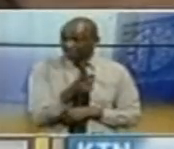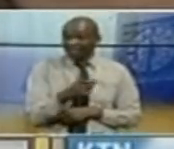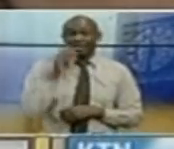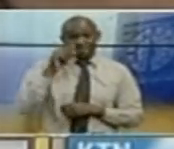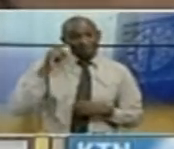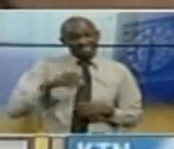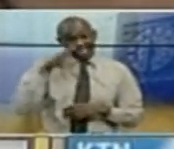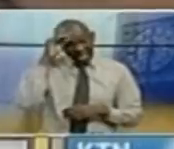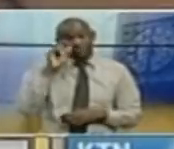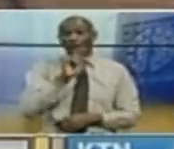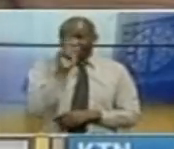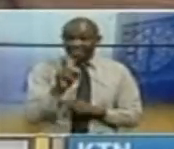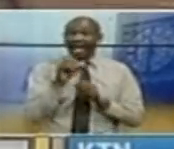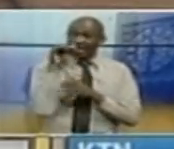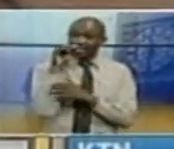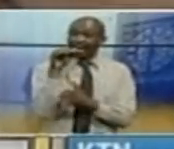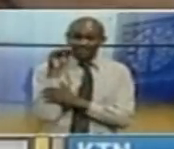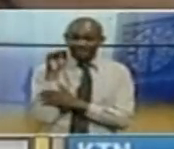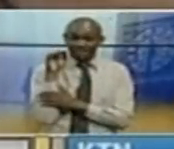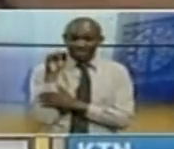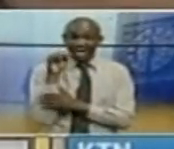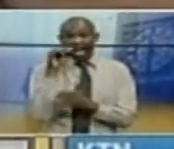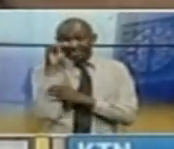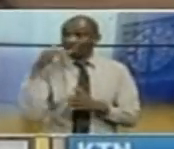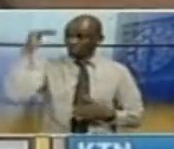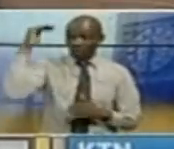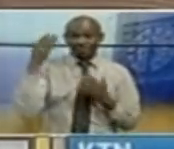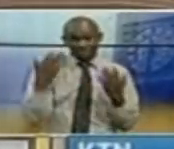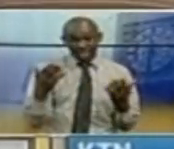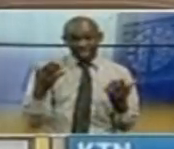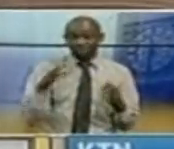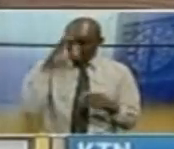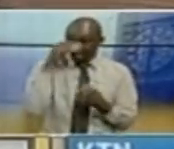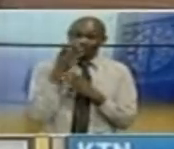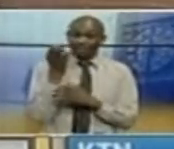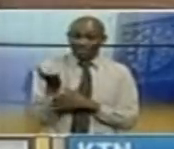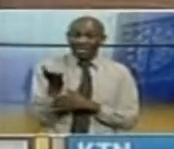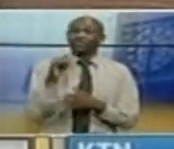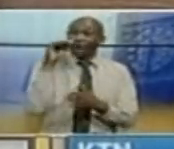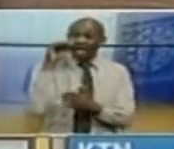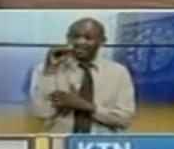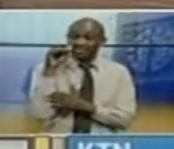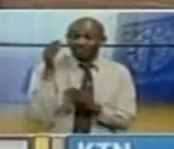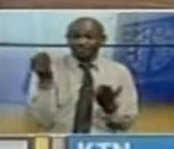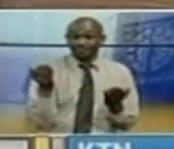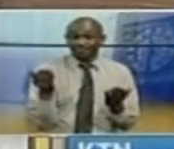to ask. To ask their seniors or to ask